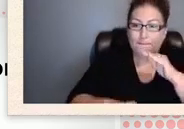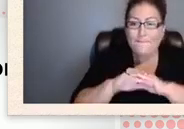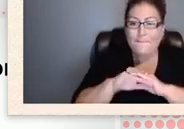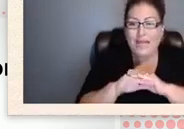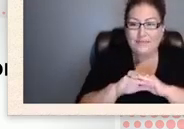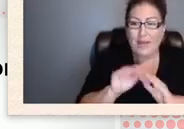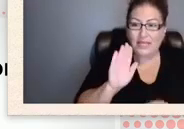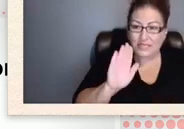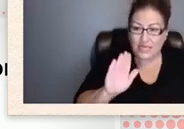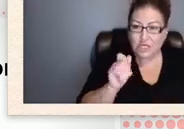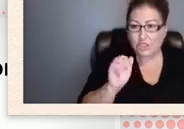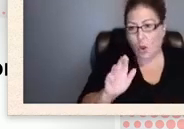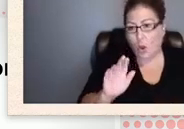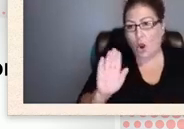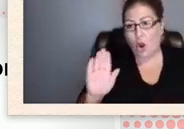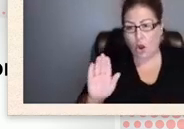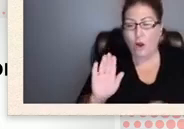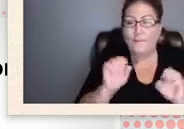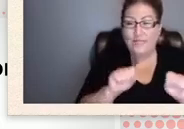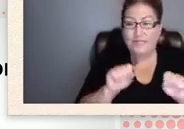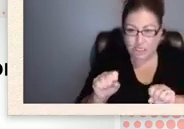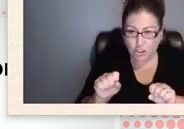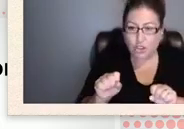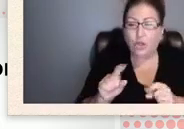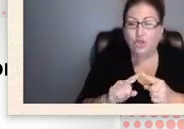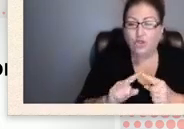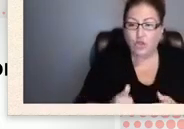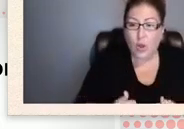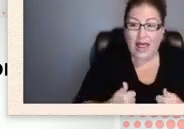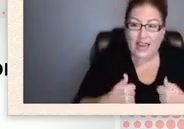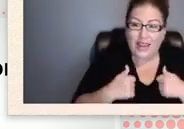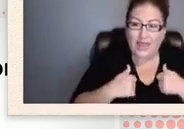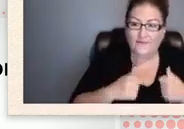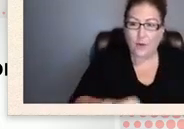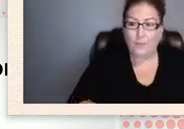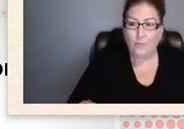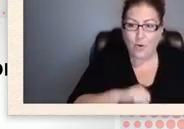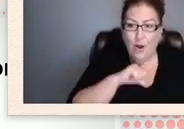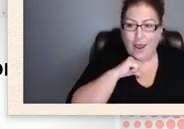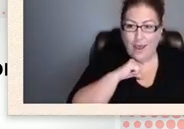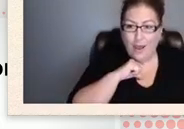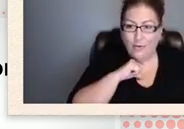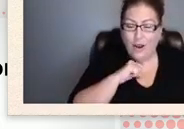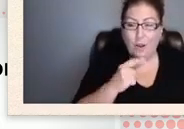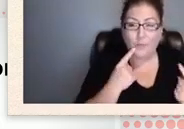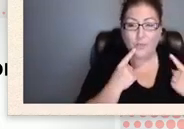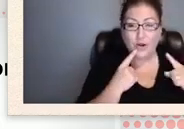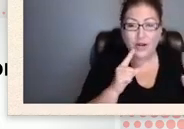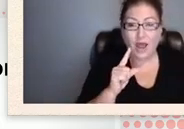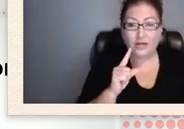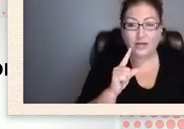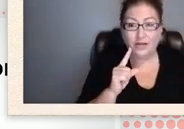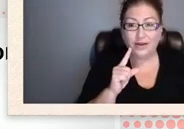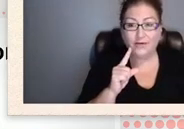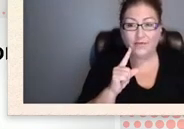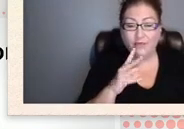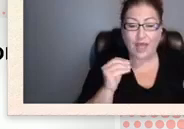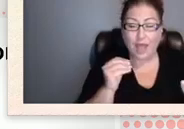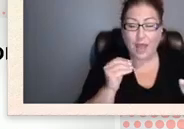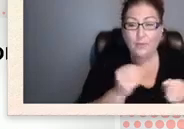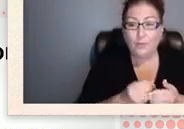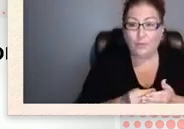her potential to live proud, productive, and prosperous lives